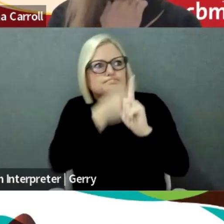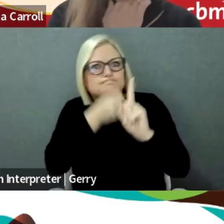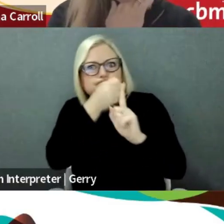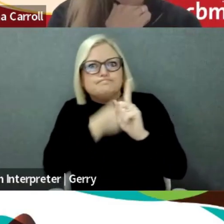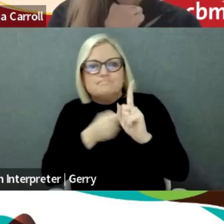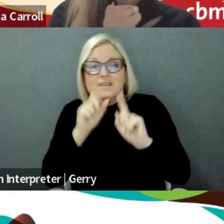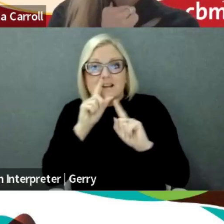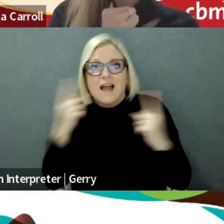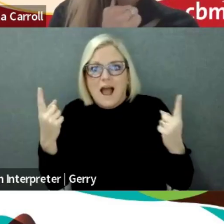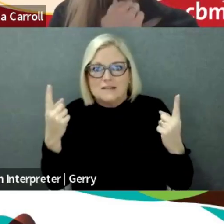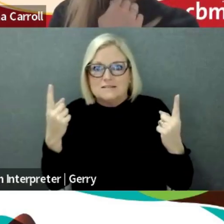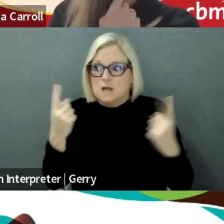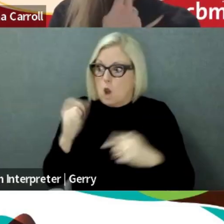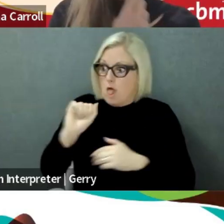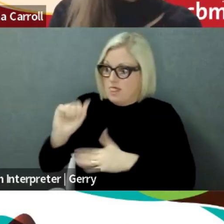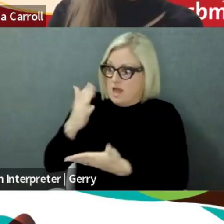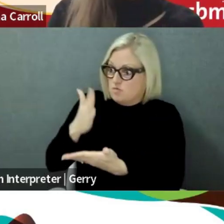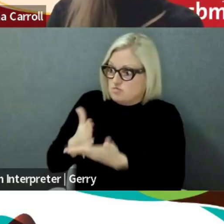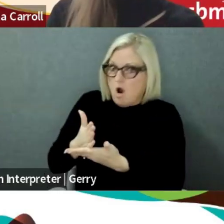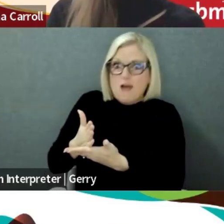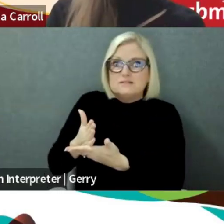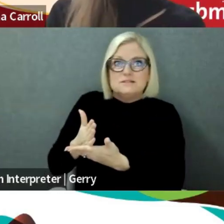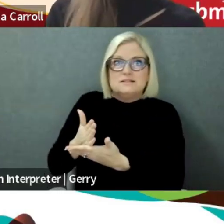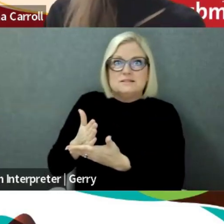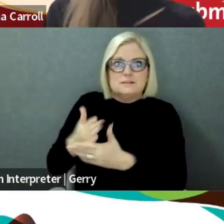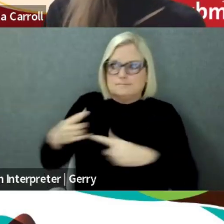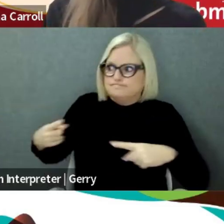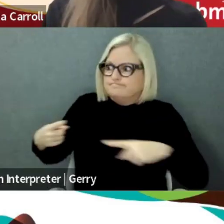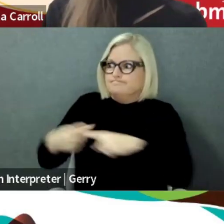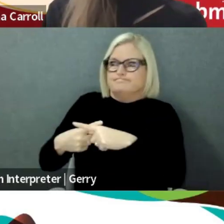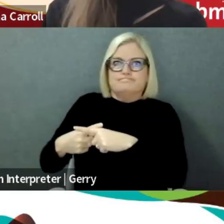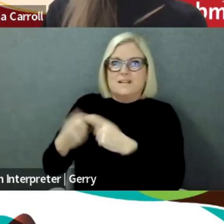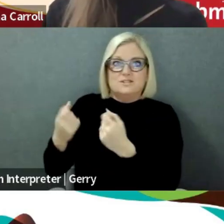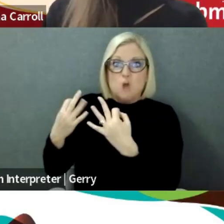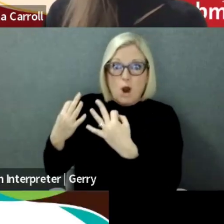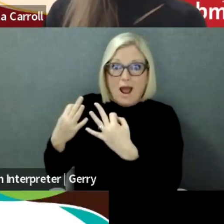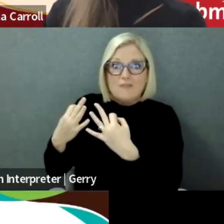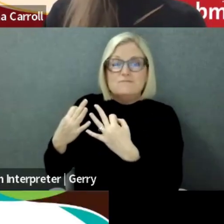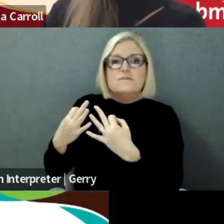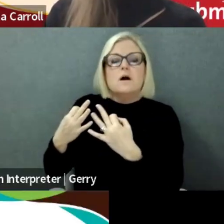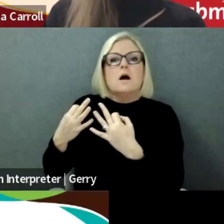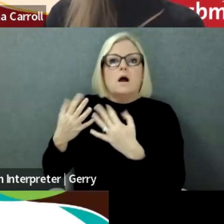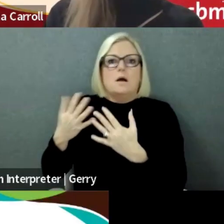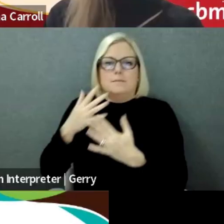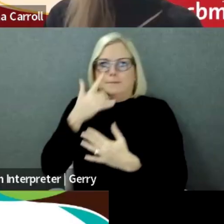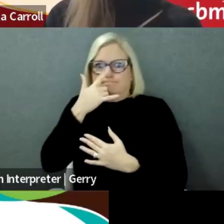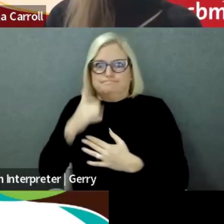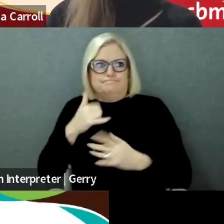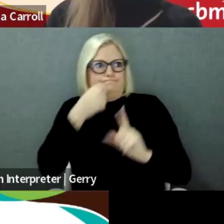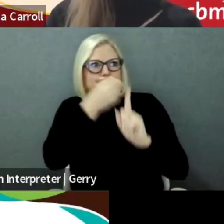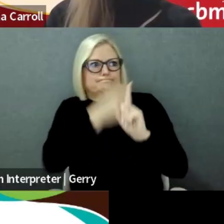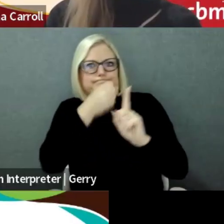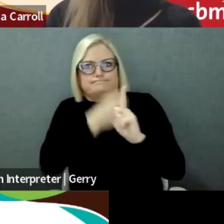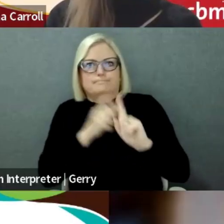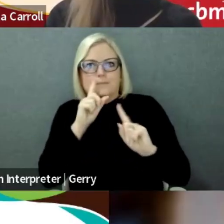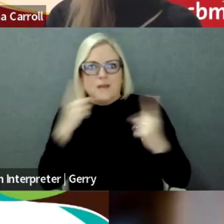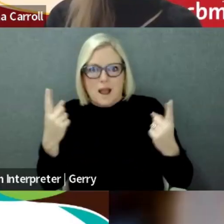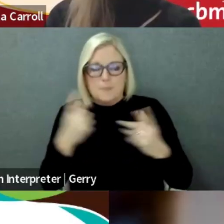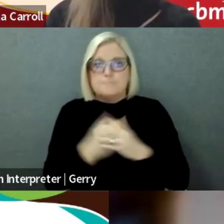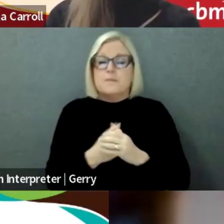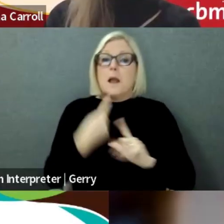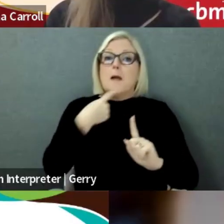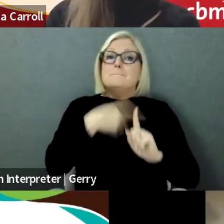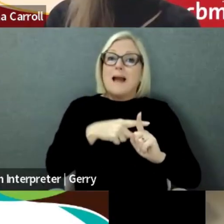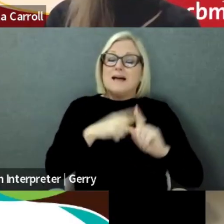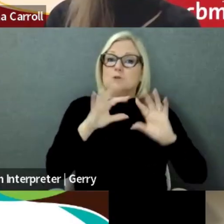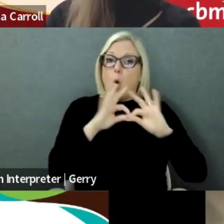rights are denied or violated. At the OPD level, psychosocial disability-led organizations also need support to build their